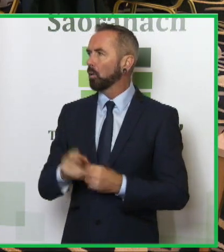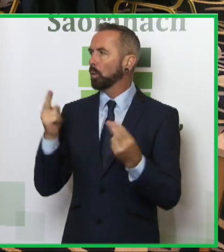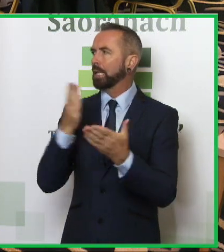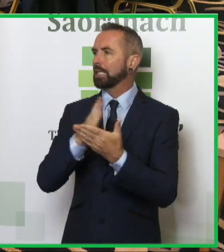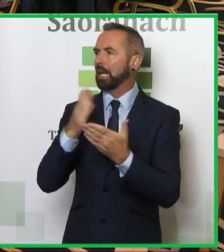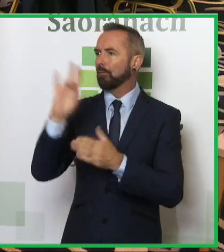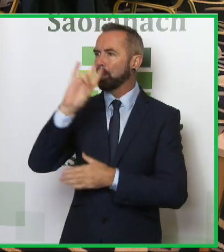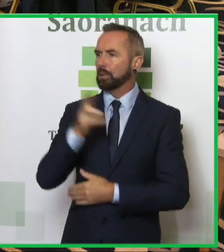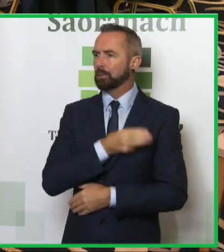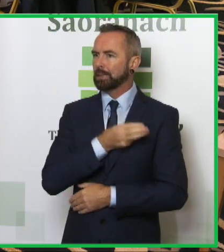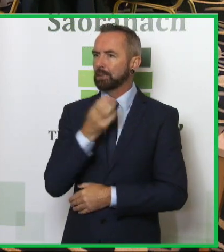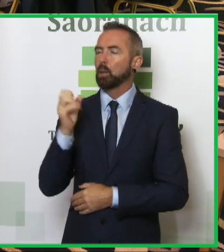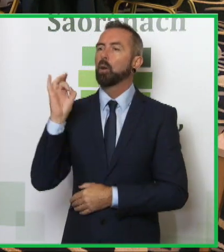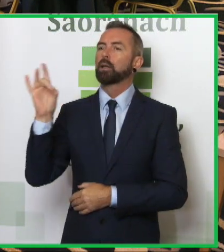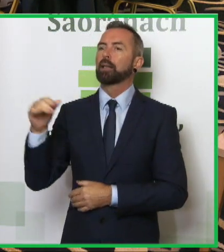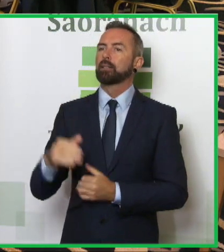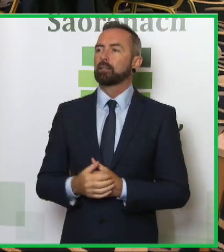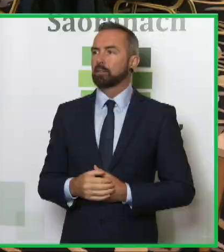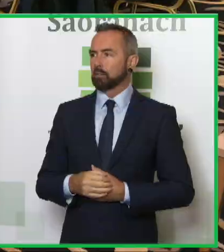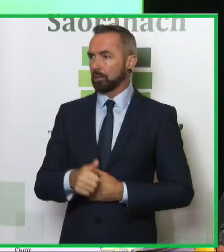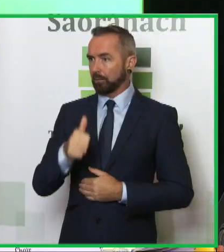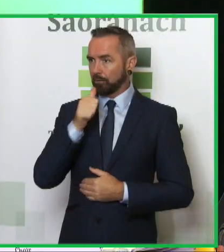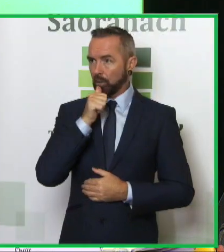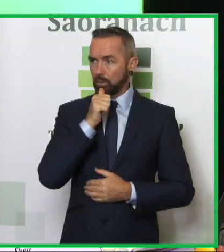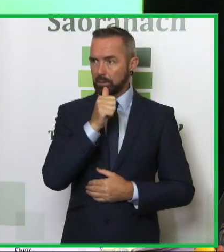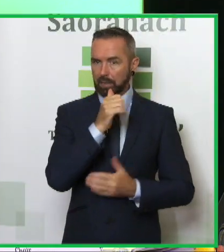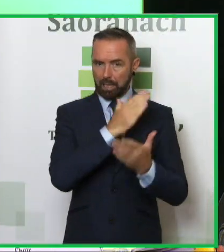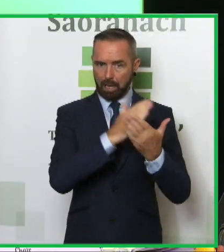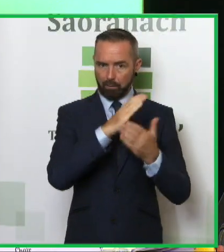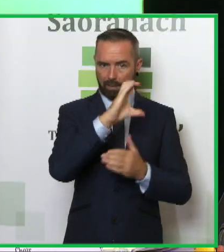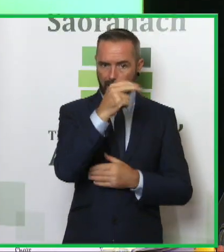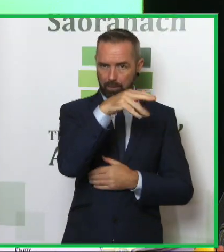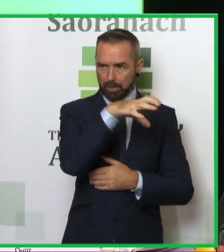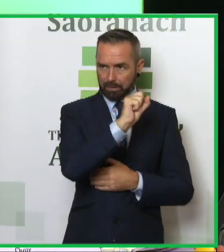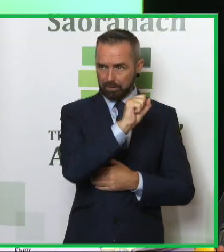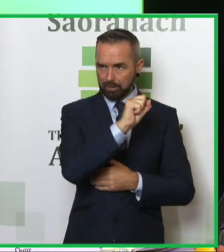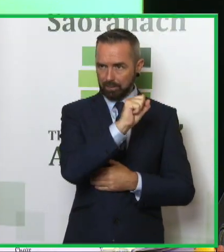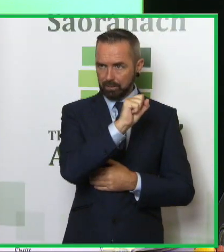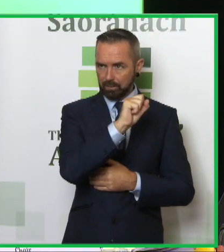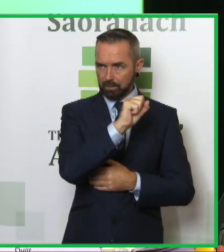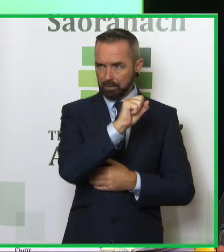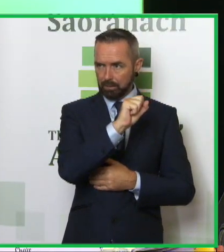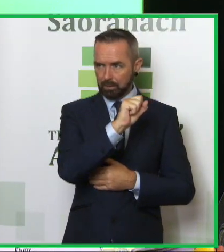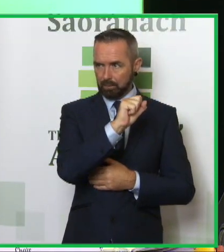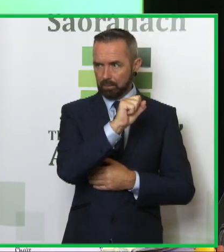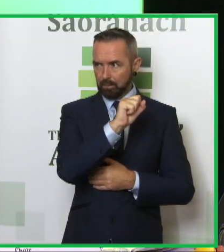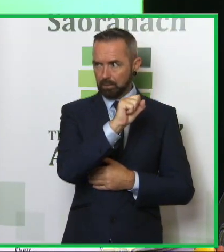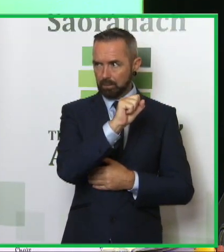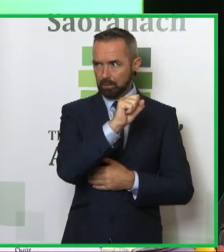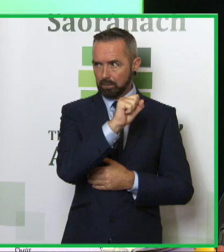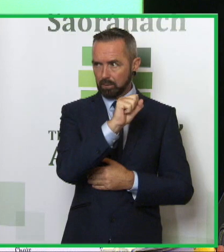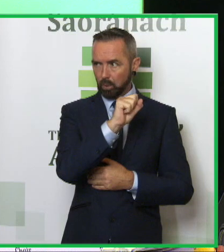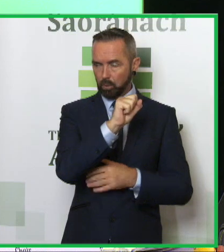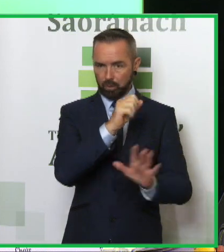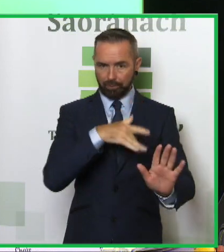Okay. Yeah. Okay. So first of all, you have clarified we should look at cannabis and have a ballot around it. Okay. So it seems